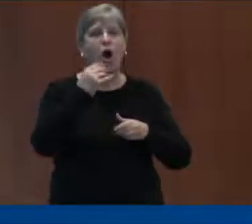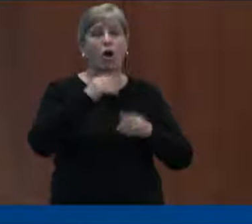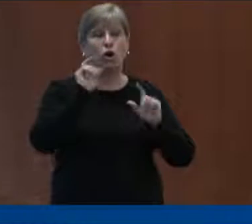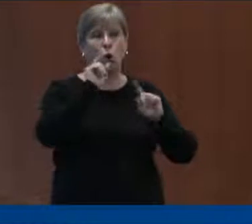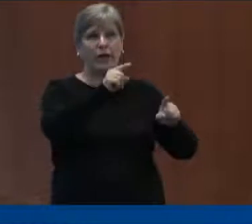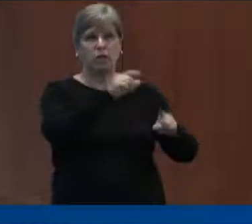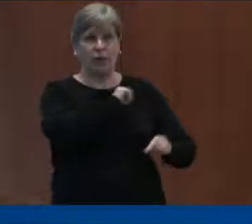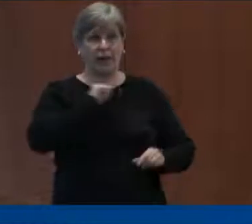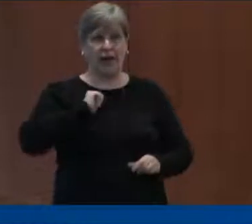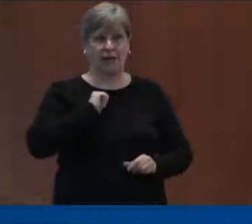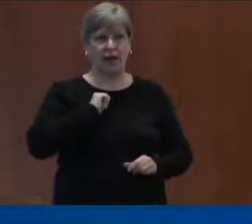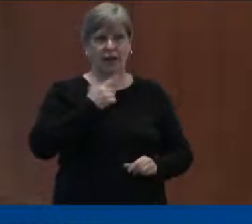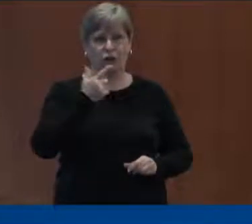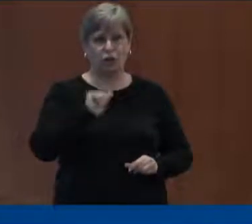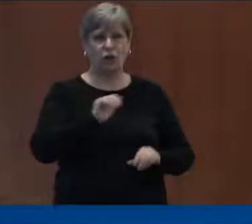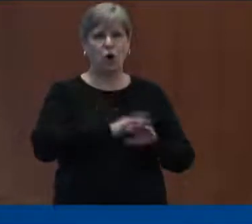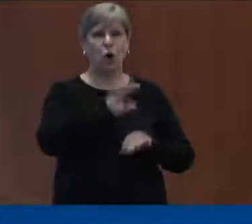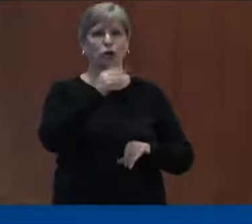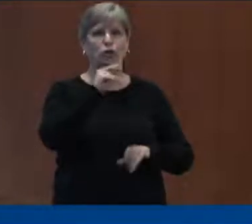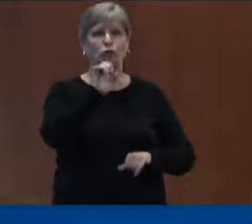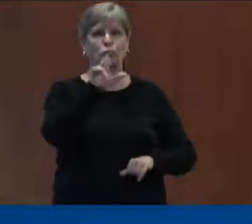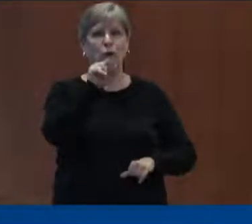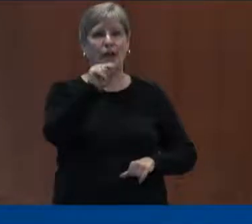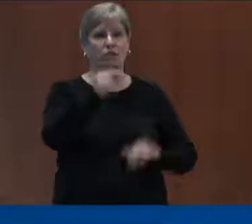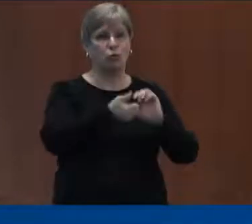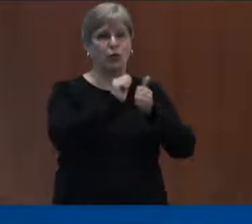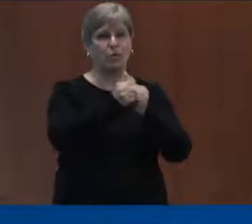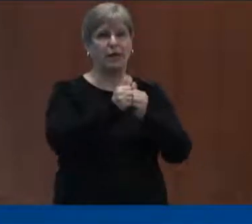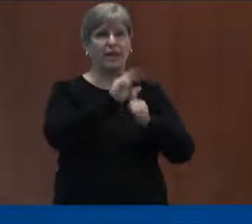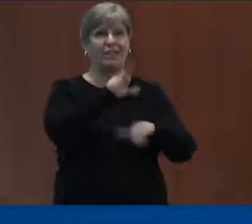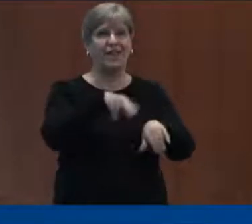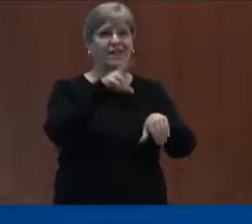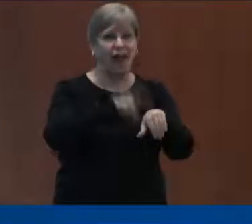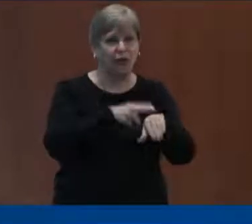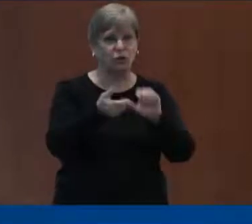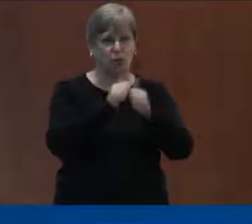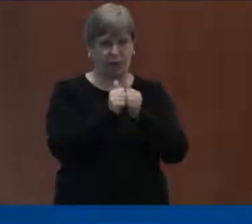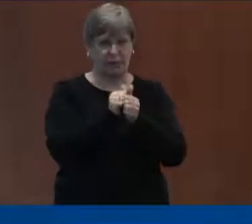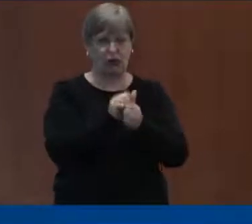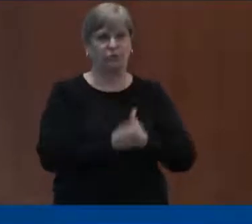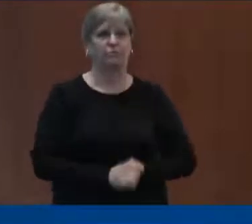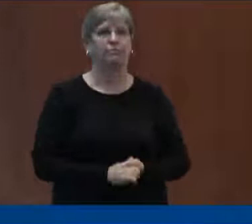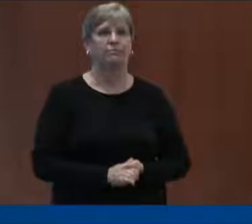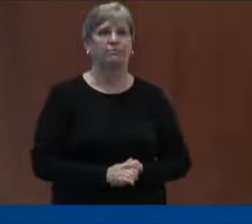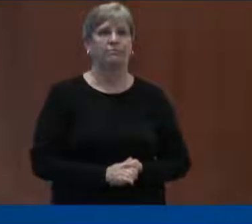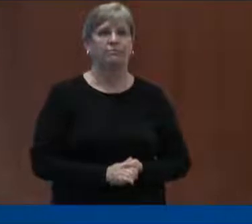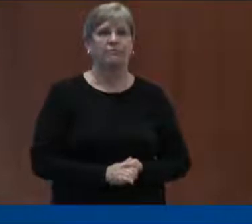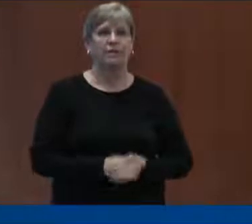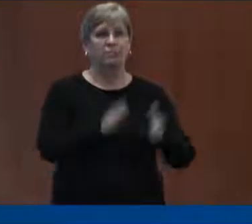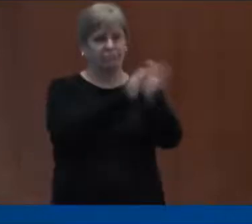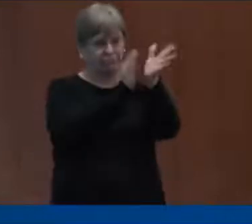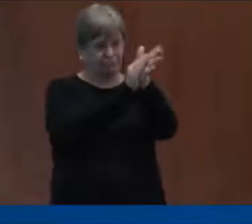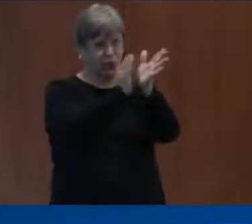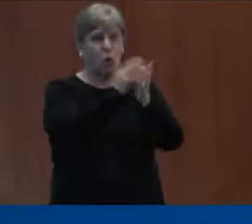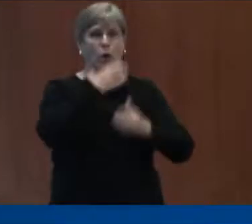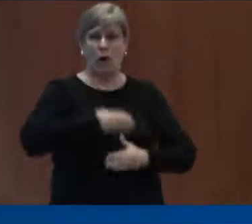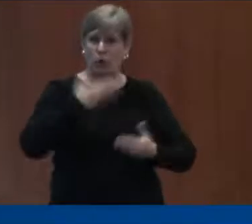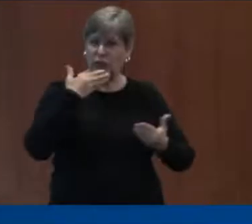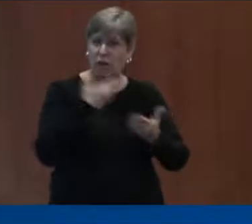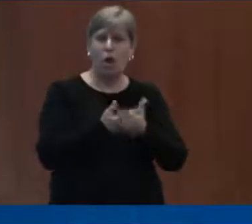Atlanta, Georgia on June 20th to compete in the national competition. So we wish them well.